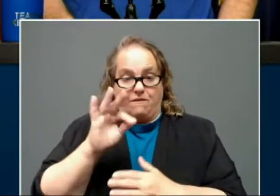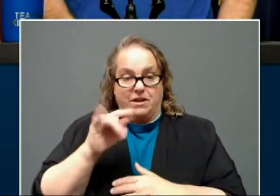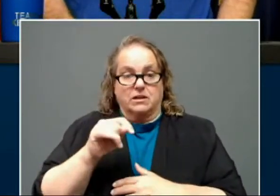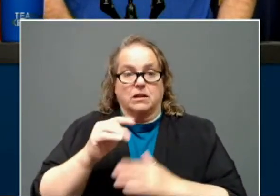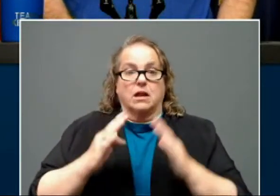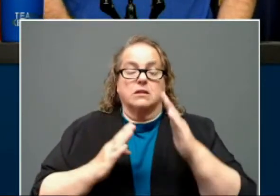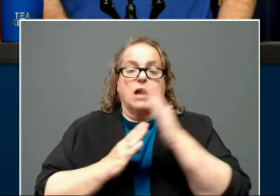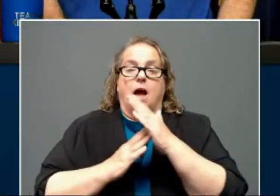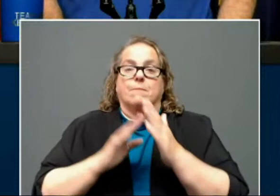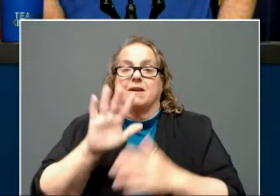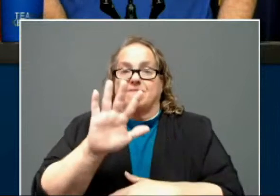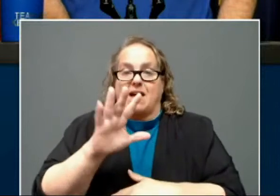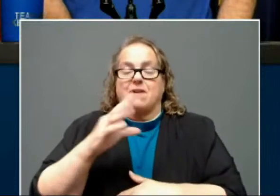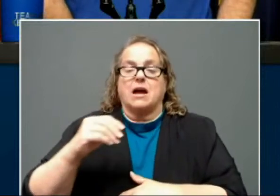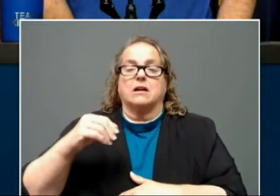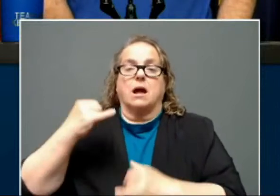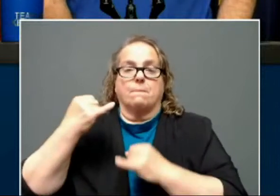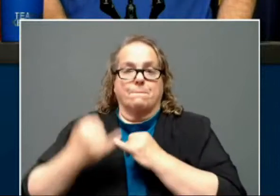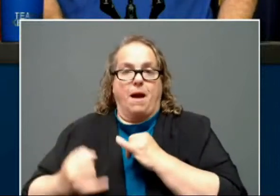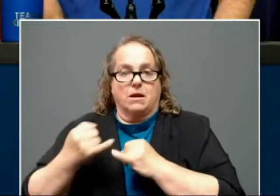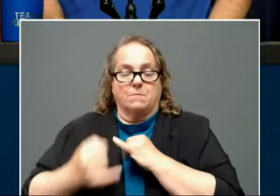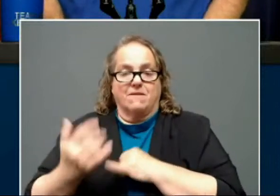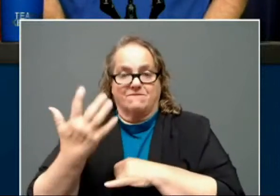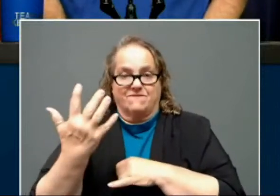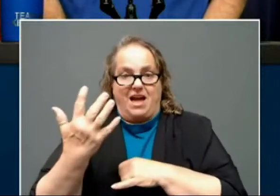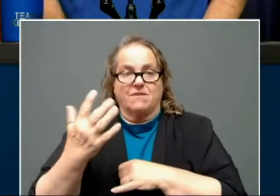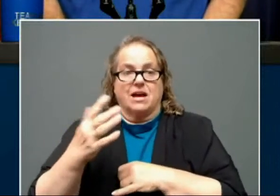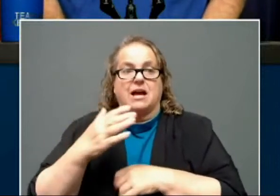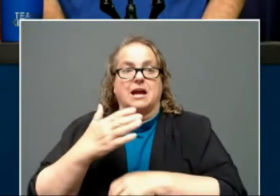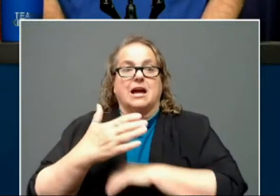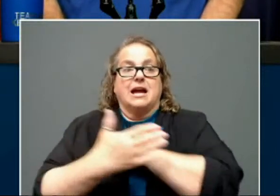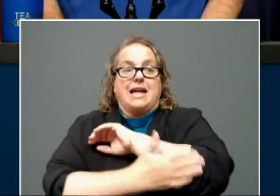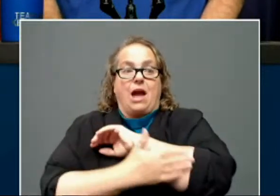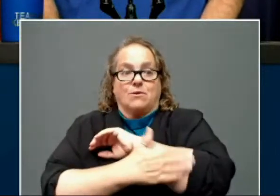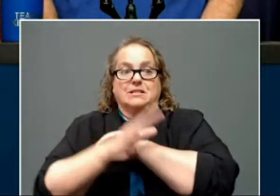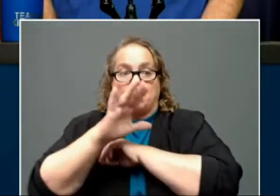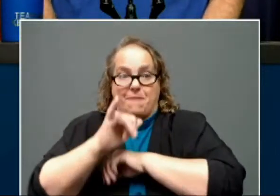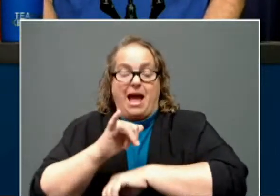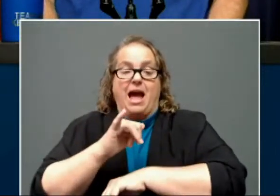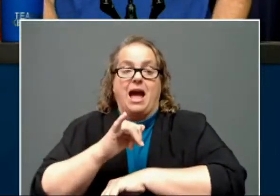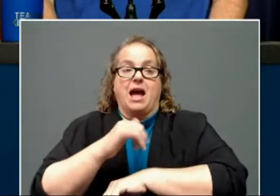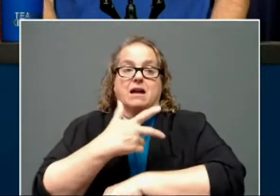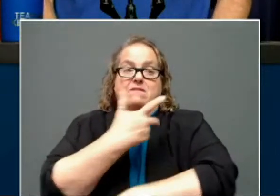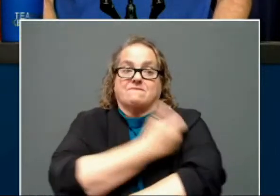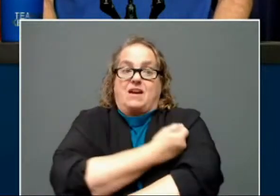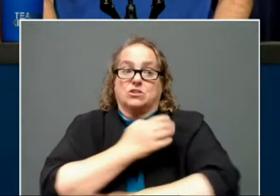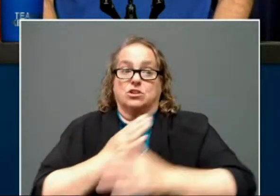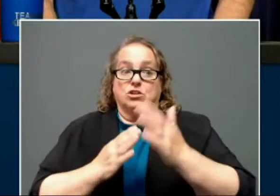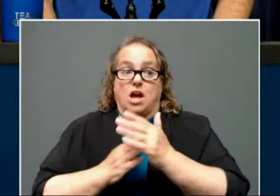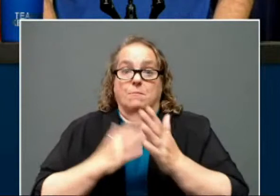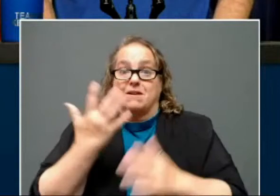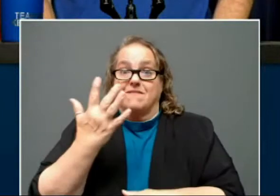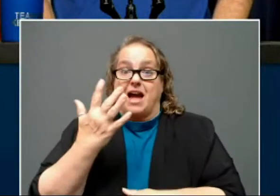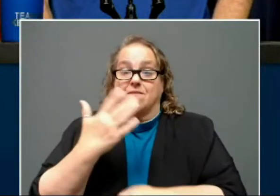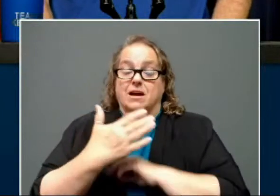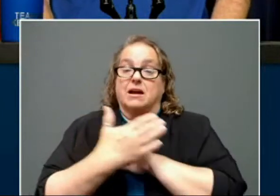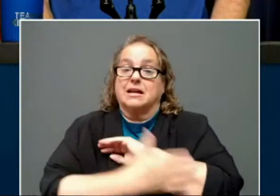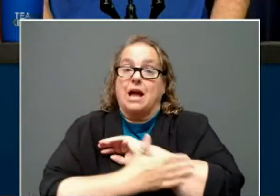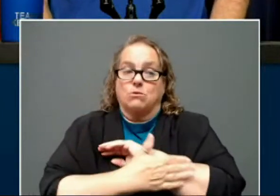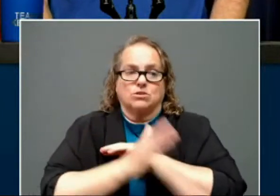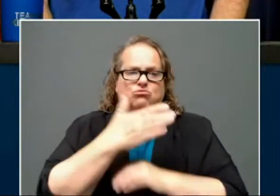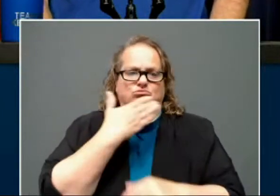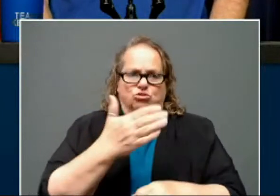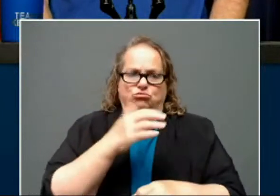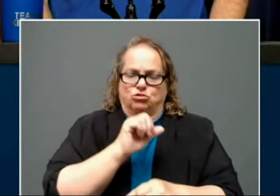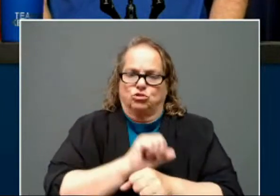and our bottom 5 counties by vaccination. To our top 5 counties, good job, keep it up. There is